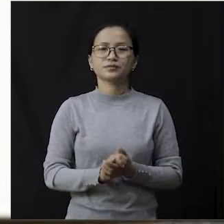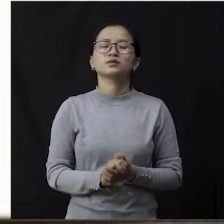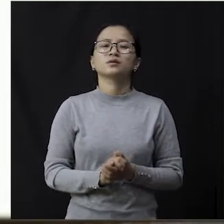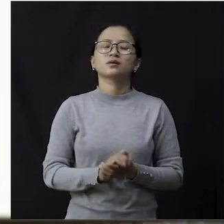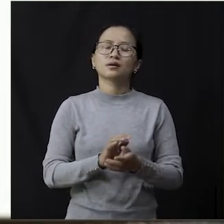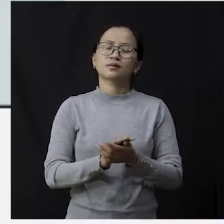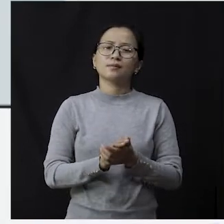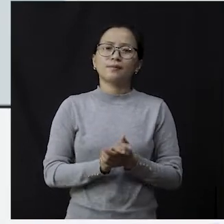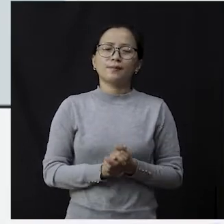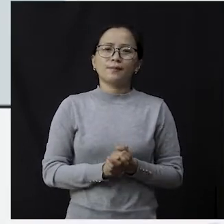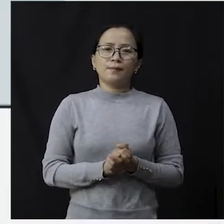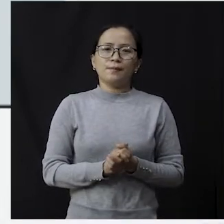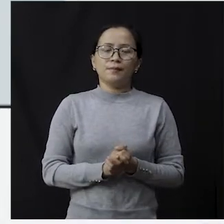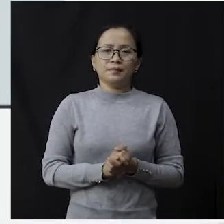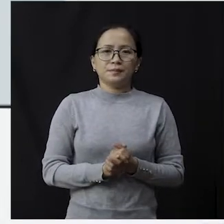and sandals.